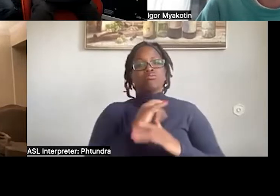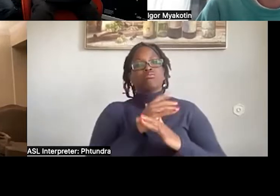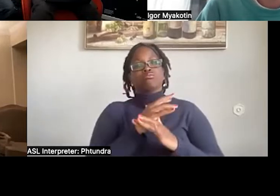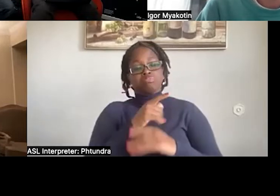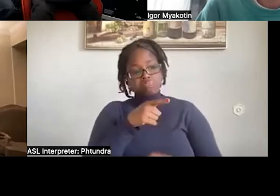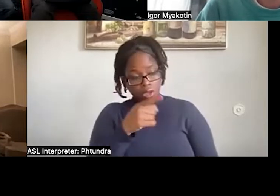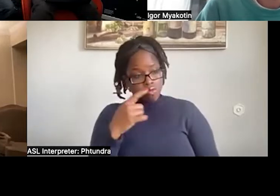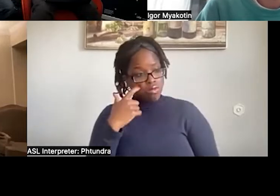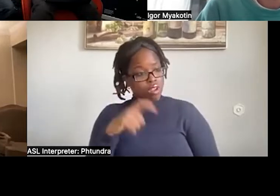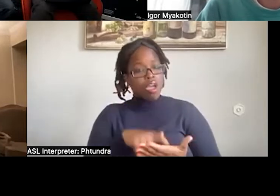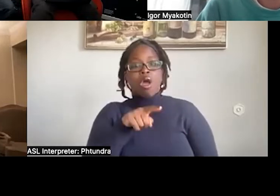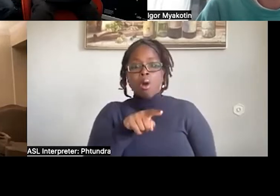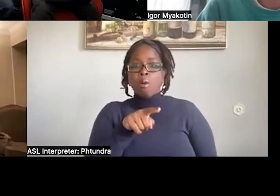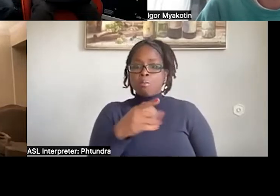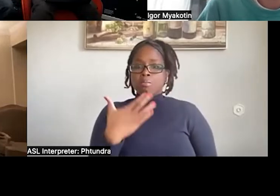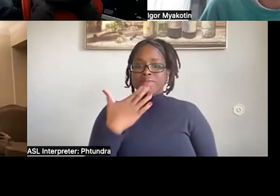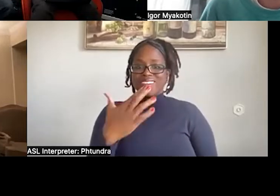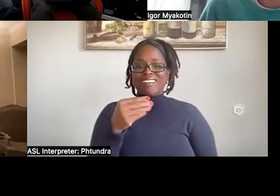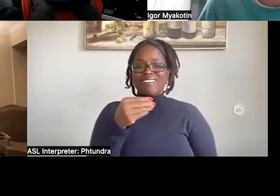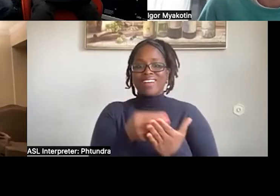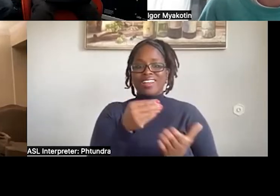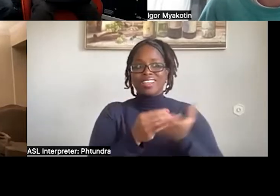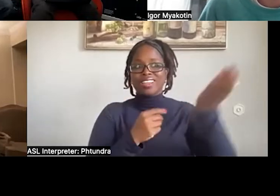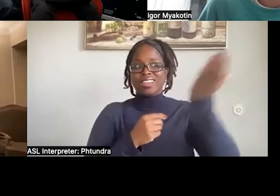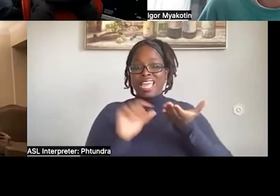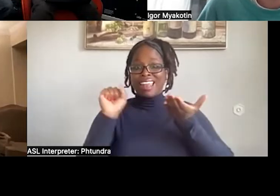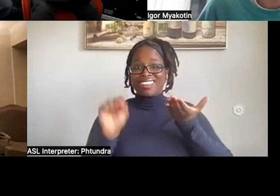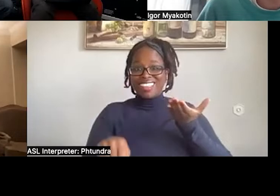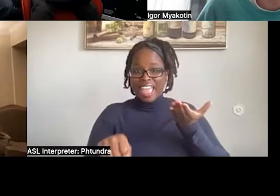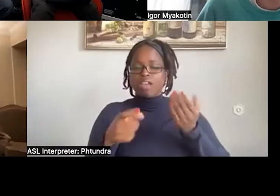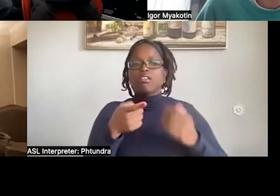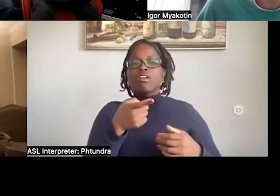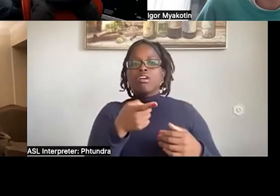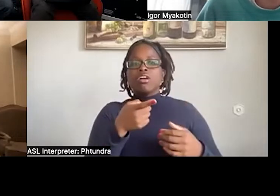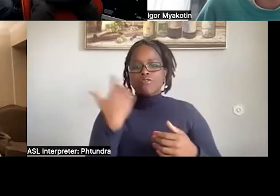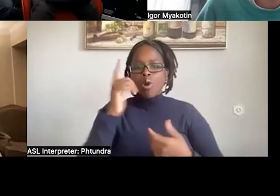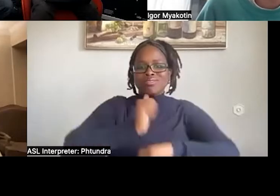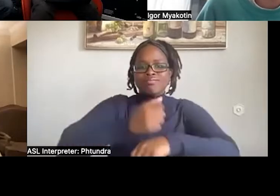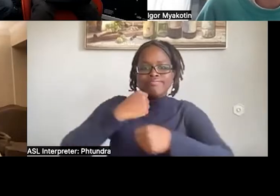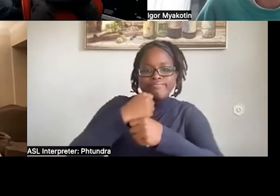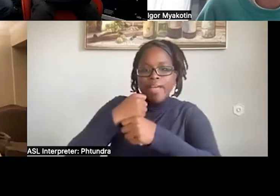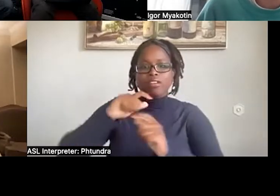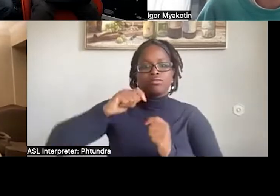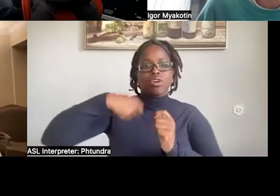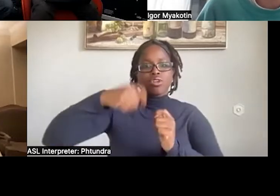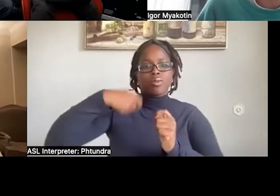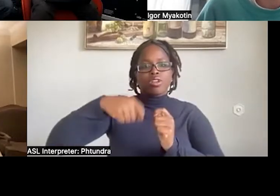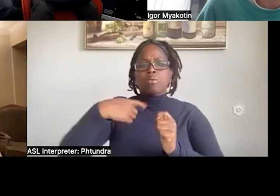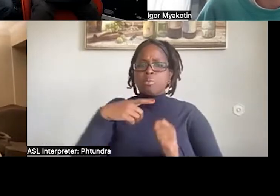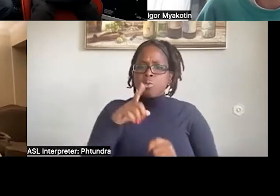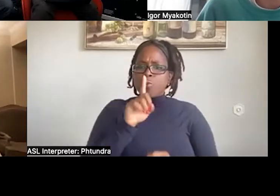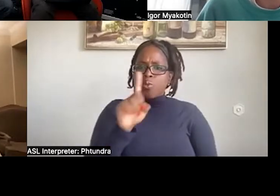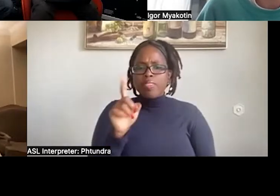well-funded TV system, and a better understanding of what the documentary is, like understanding of